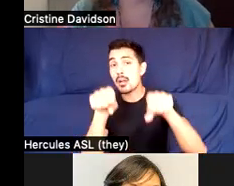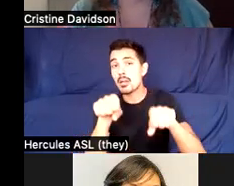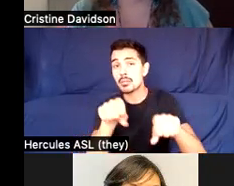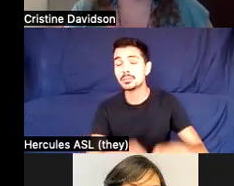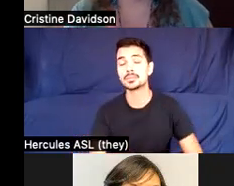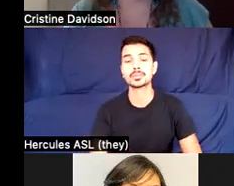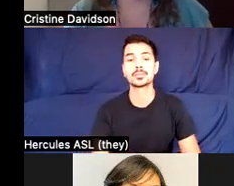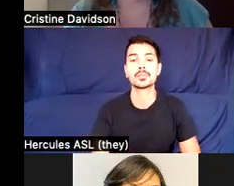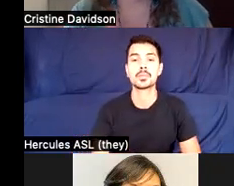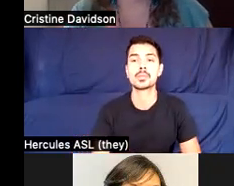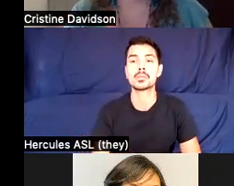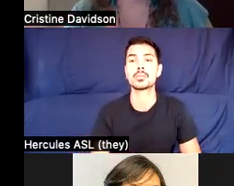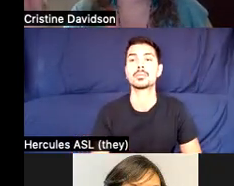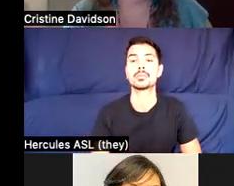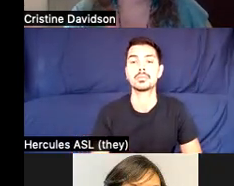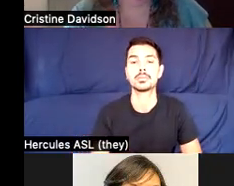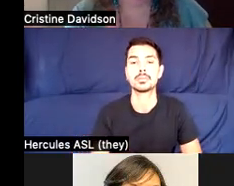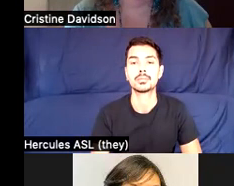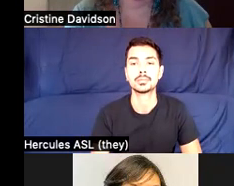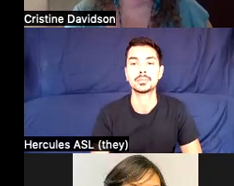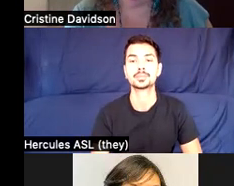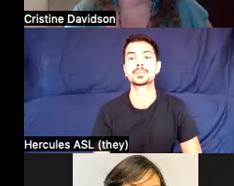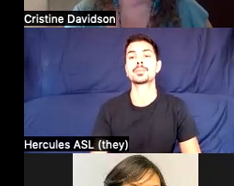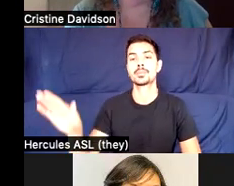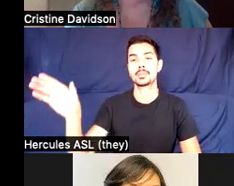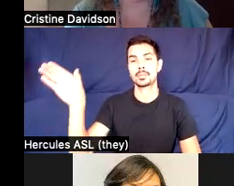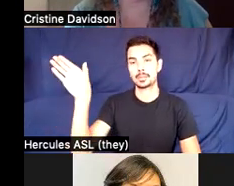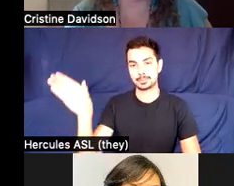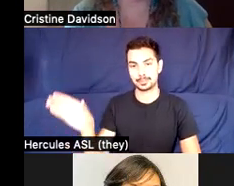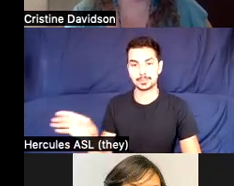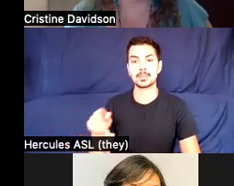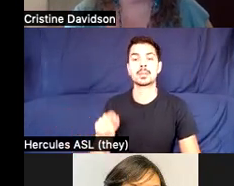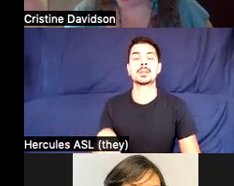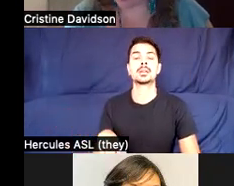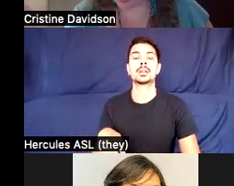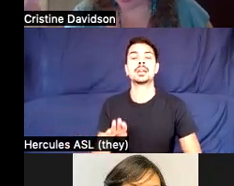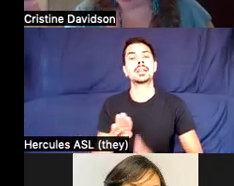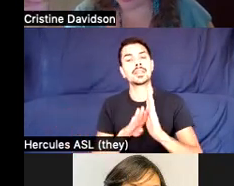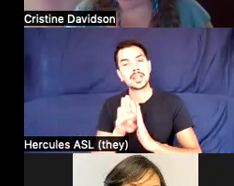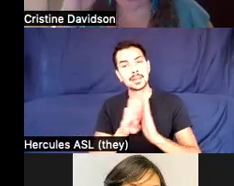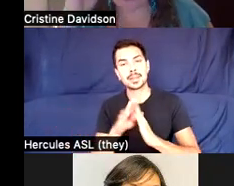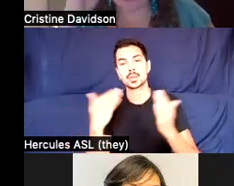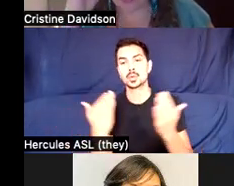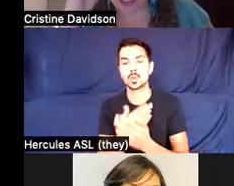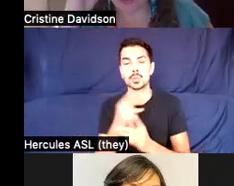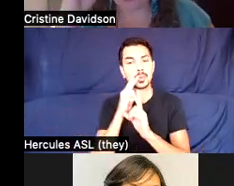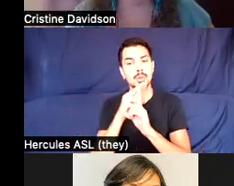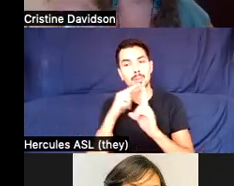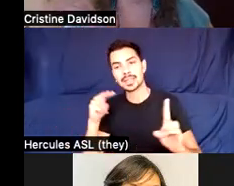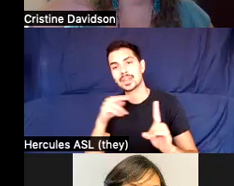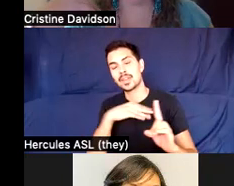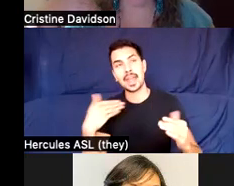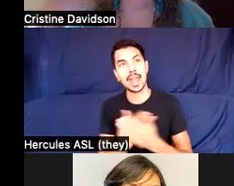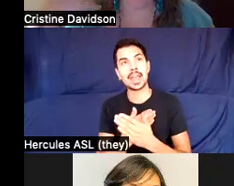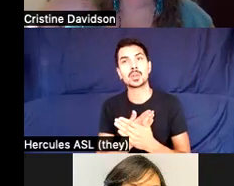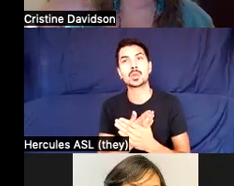Okay, developing new perspectives and insights. So kind of circling back to that student or that person who said, my cousin told me I shouldn't even